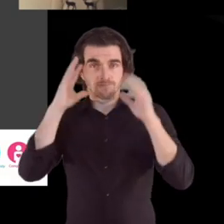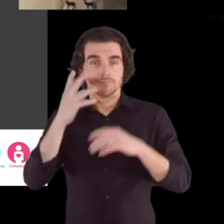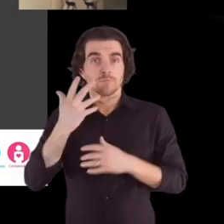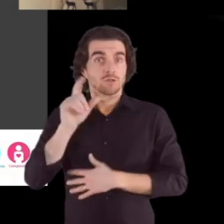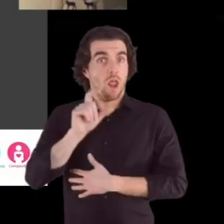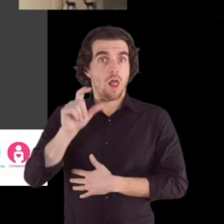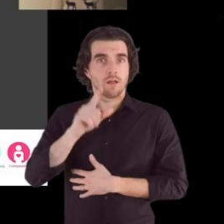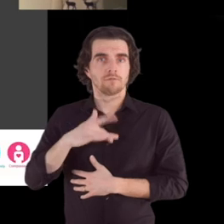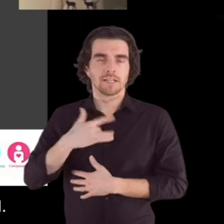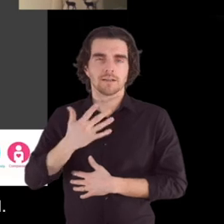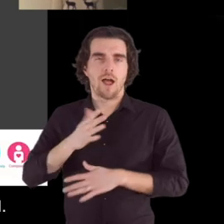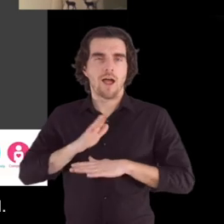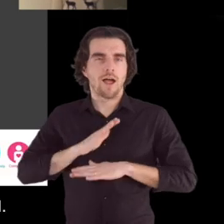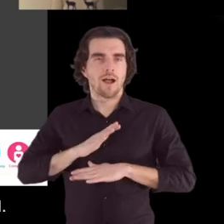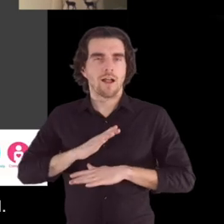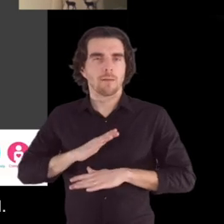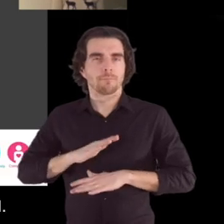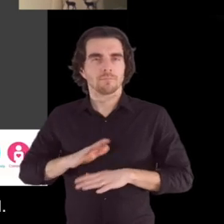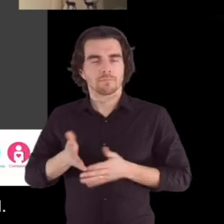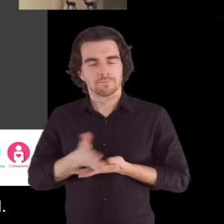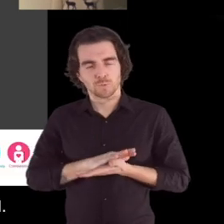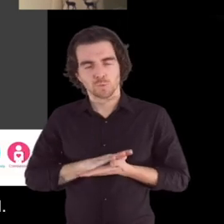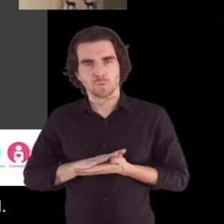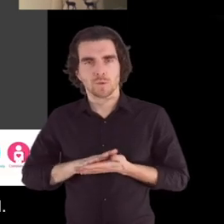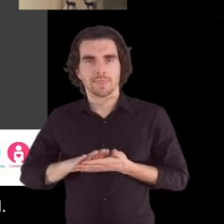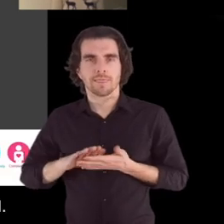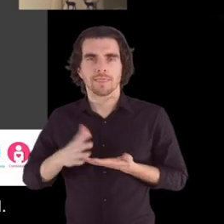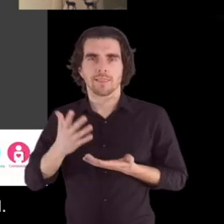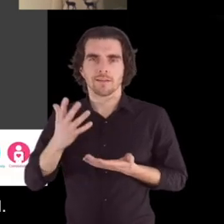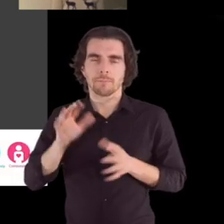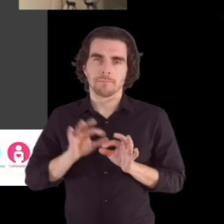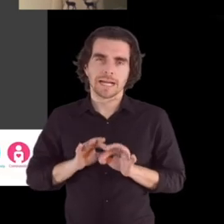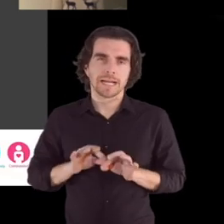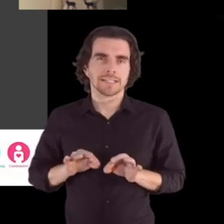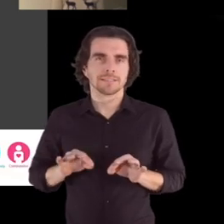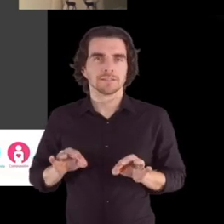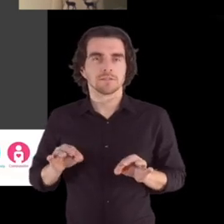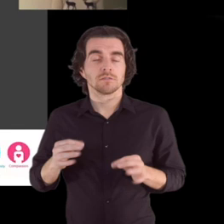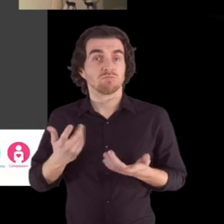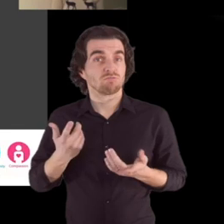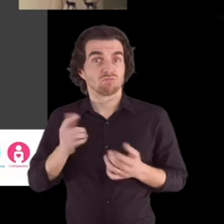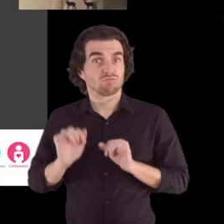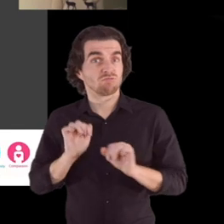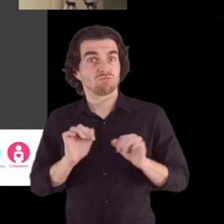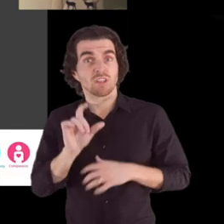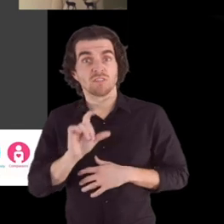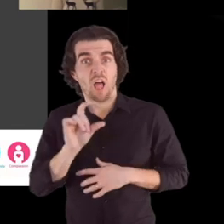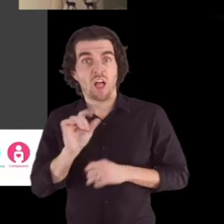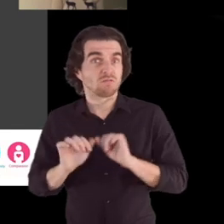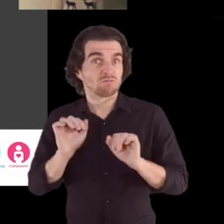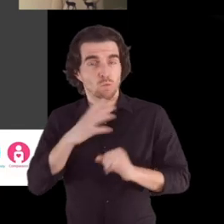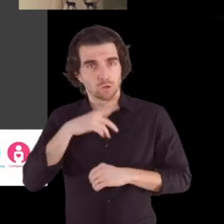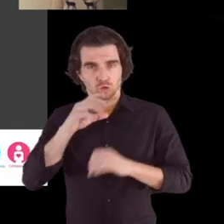Now I want you to imagine a colour that is calming, soothing, or peaceful. So whatever colour comes to mind, be different for